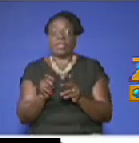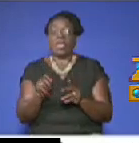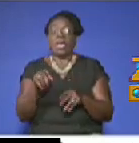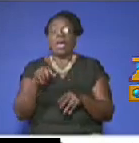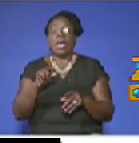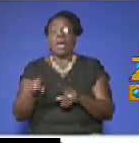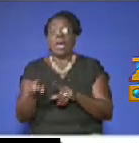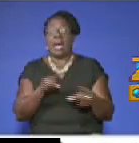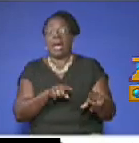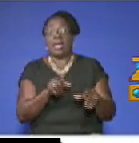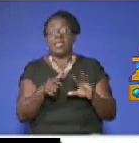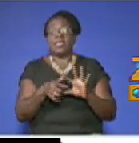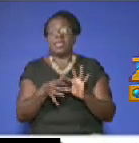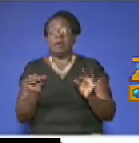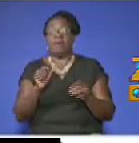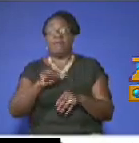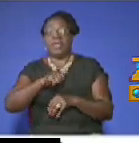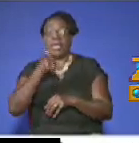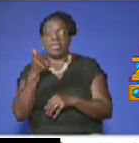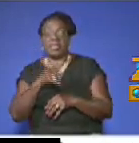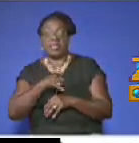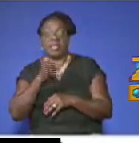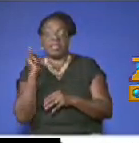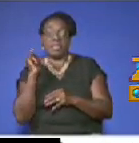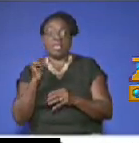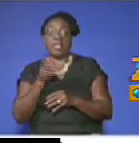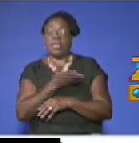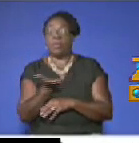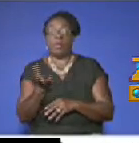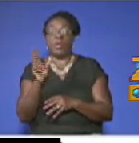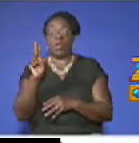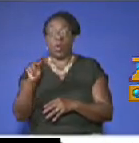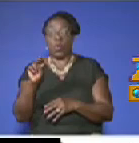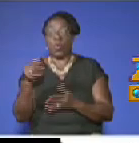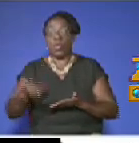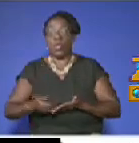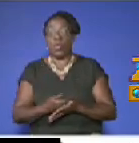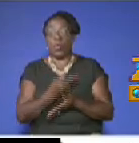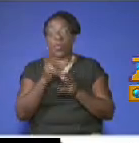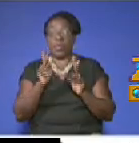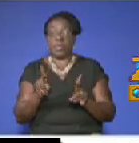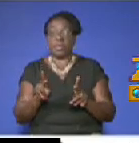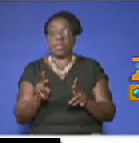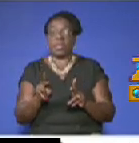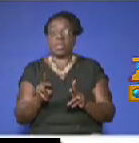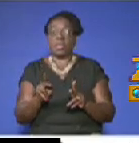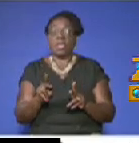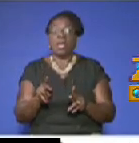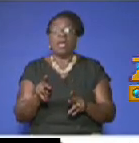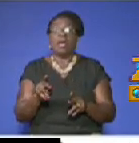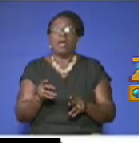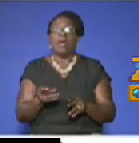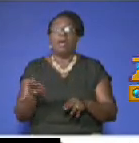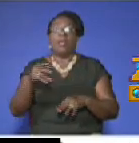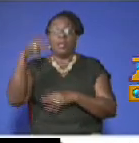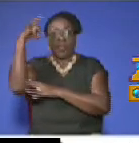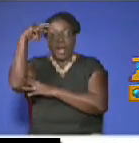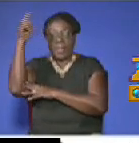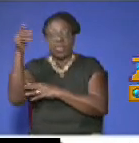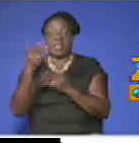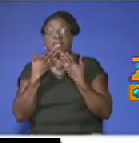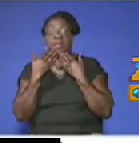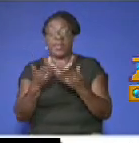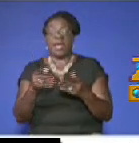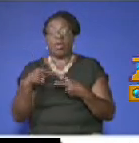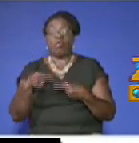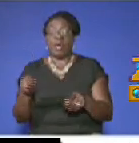were reported, although there are 585 confirmed cases on that island. Prime Minister the Most Honourable Dr. Hubert Minnis thanked